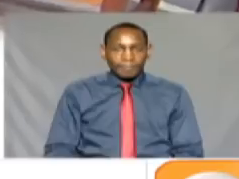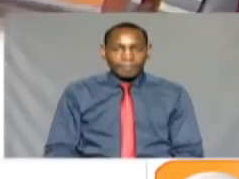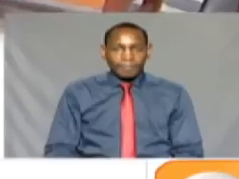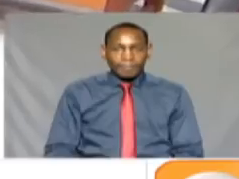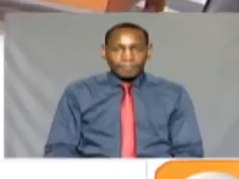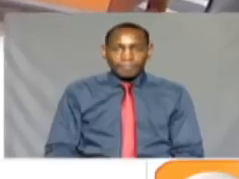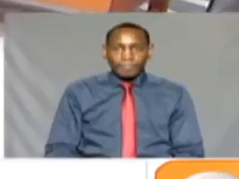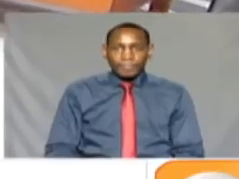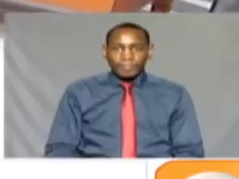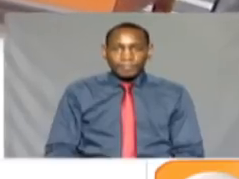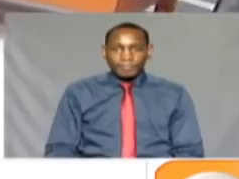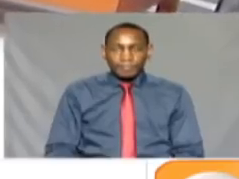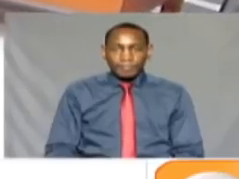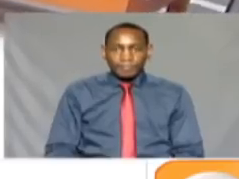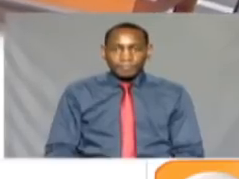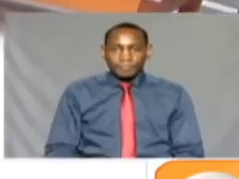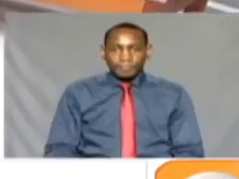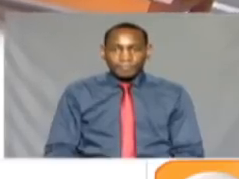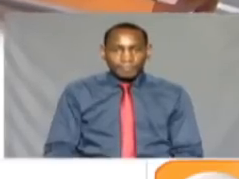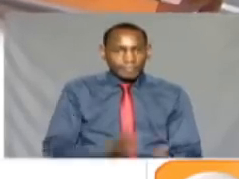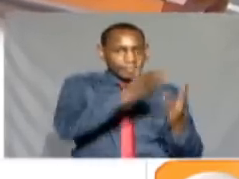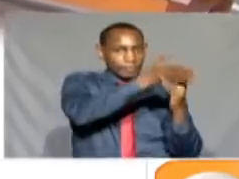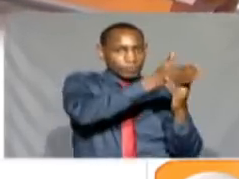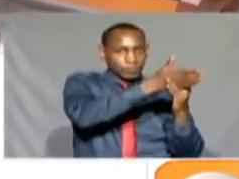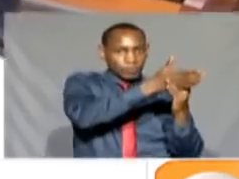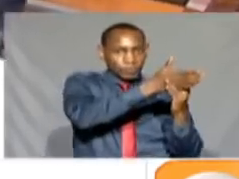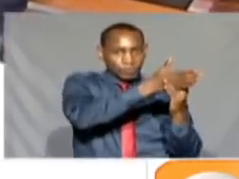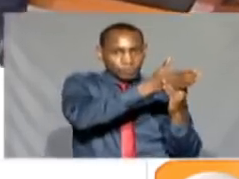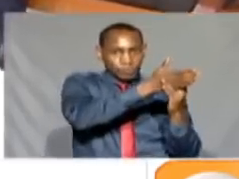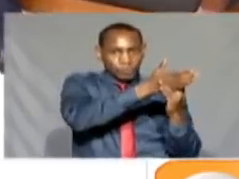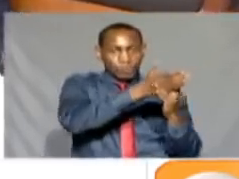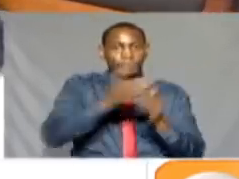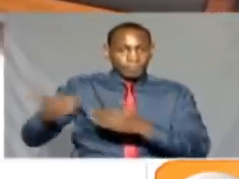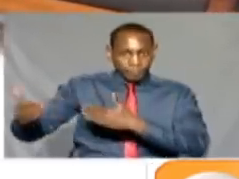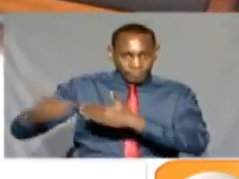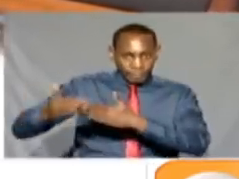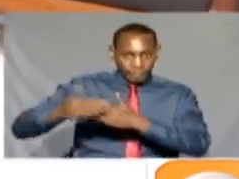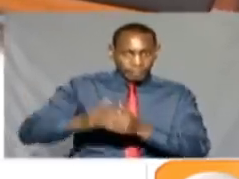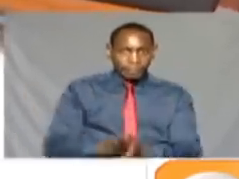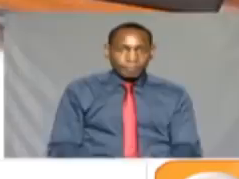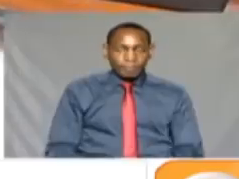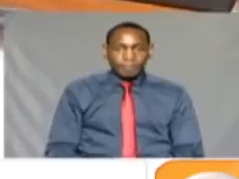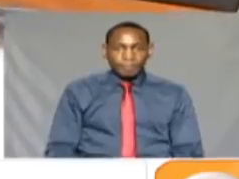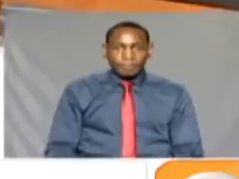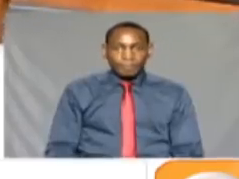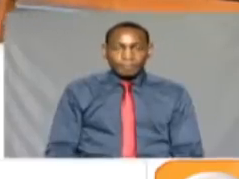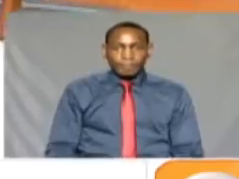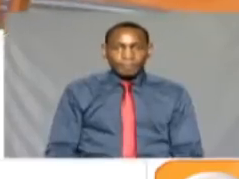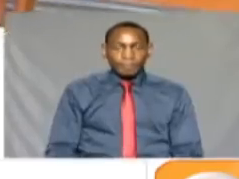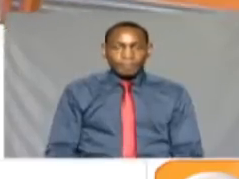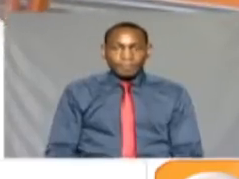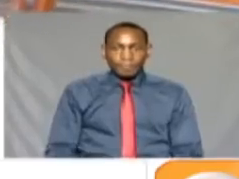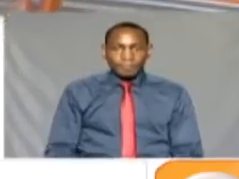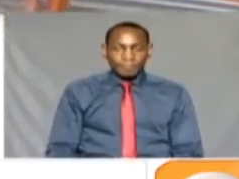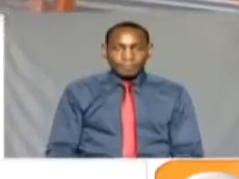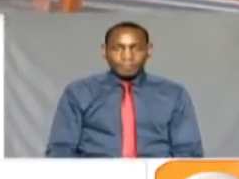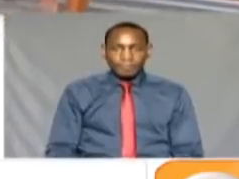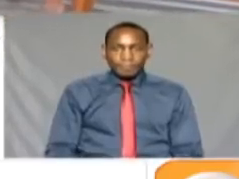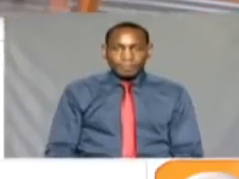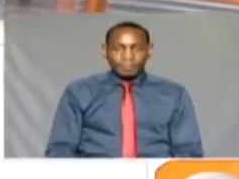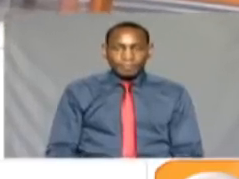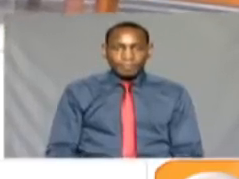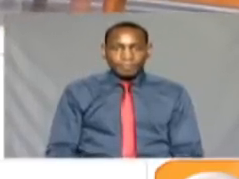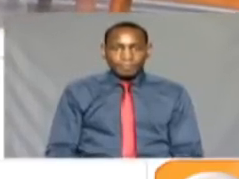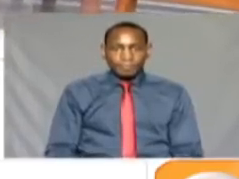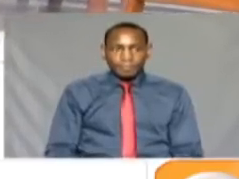Actually, you know what? I miss my old Jeff. Please. No. Kuja hapa. Oh, the guy, what? Yeah, is this what? Yeah. Oh, by the way, this is how his bench